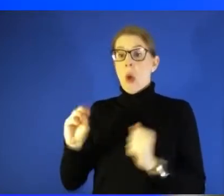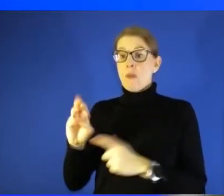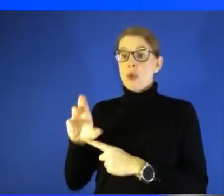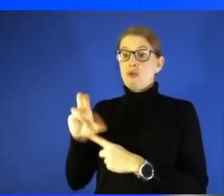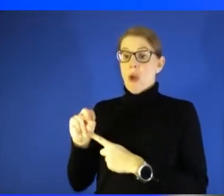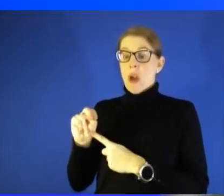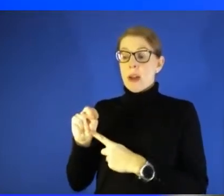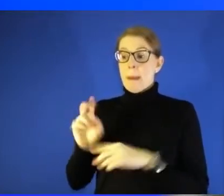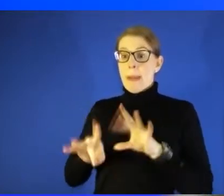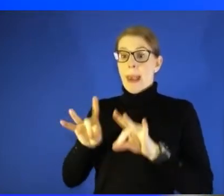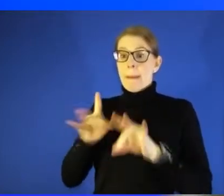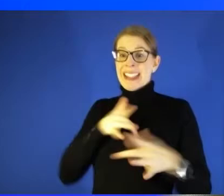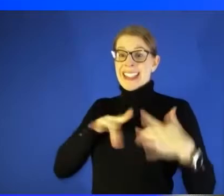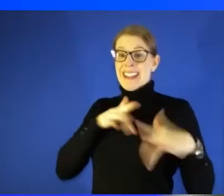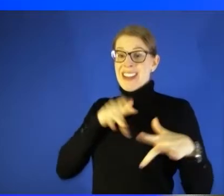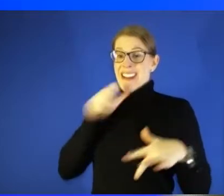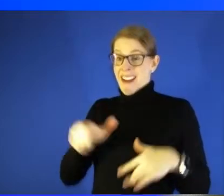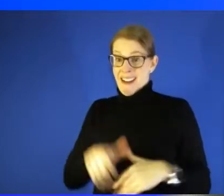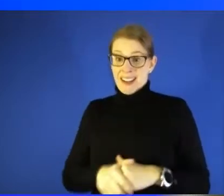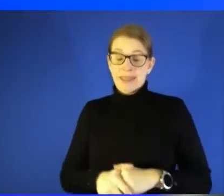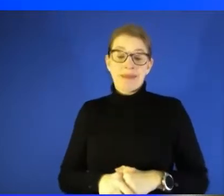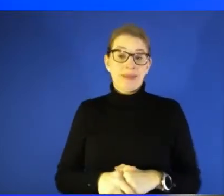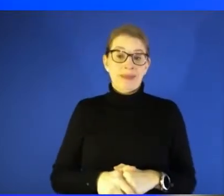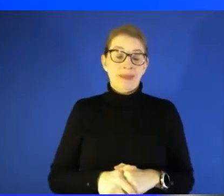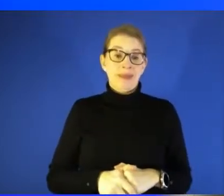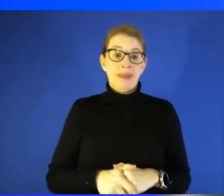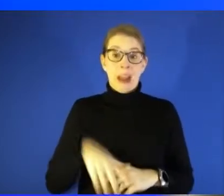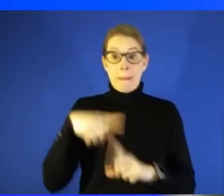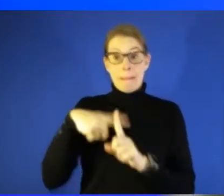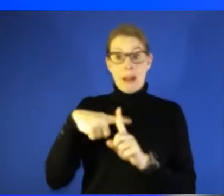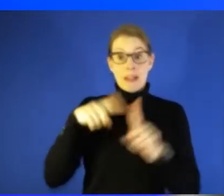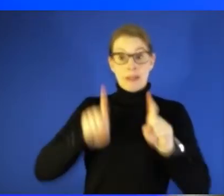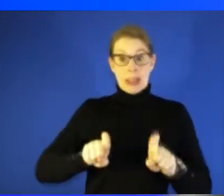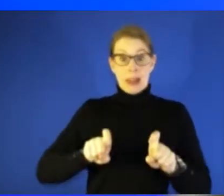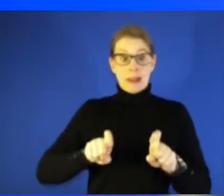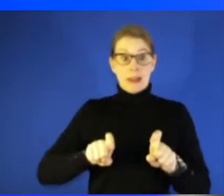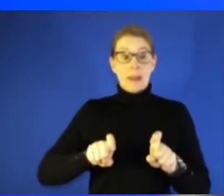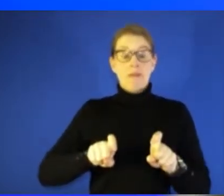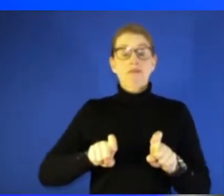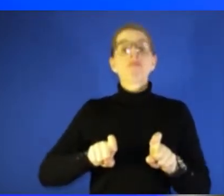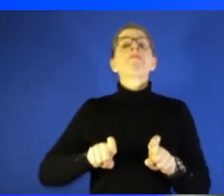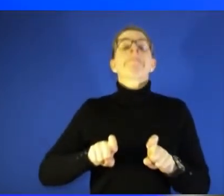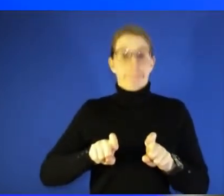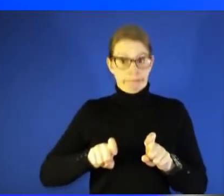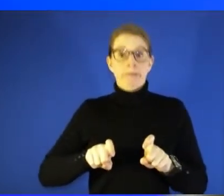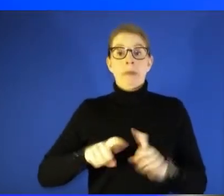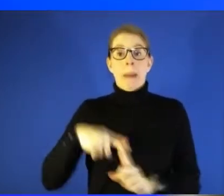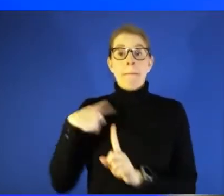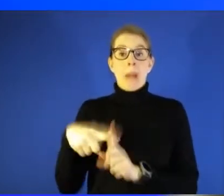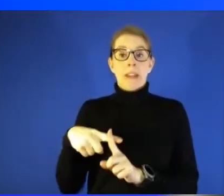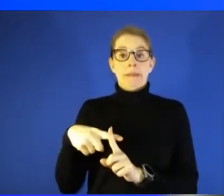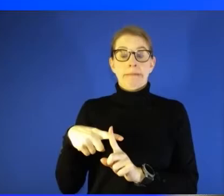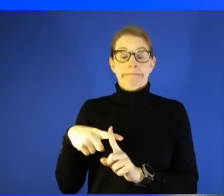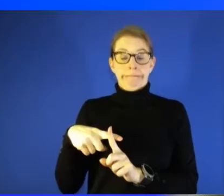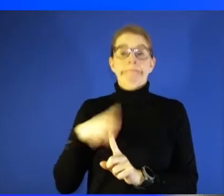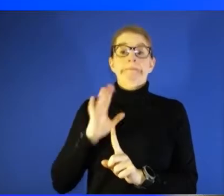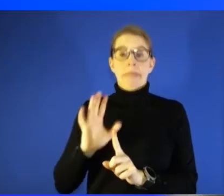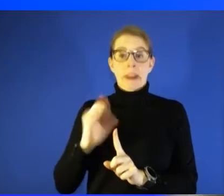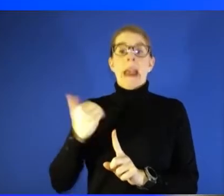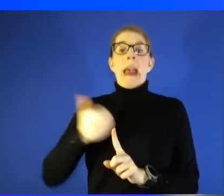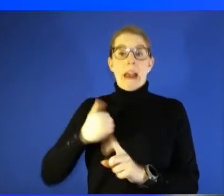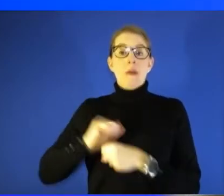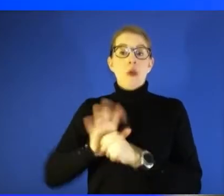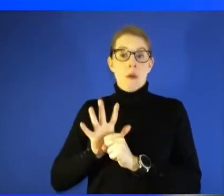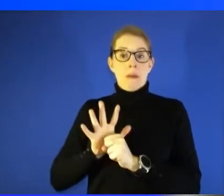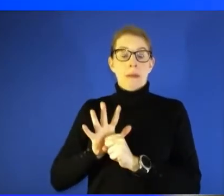as sensitive. So a positive test, we take it at its face value. That means you have COVID, and